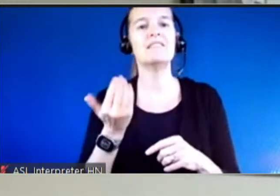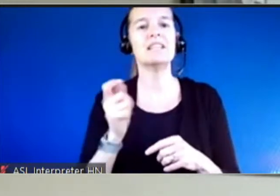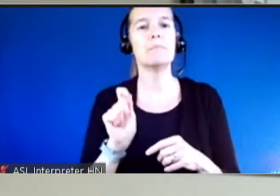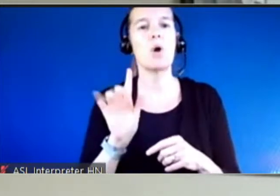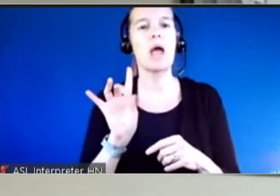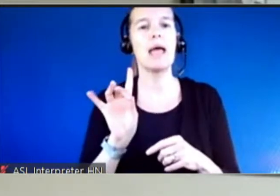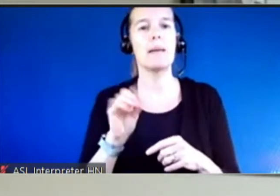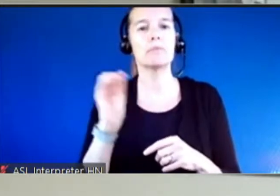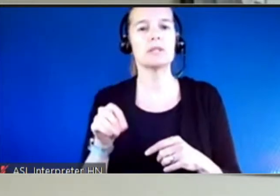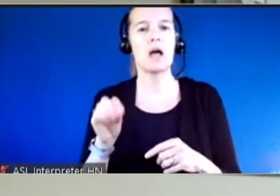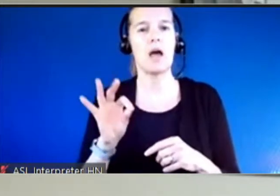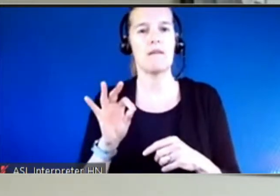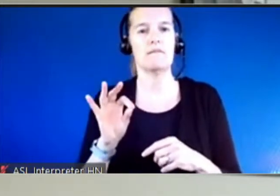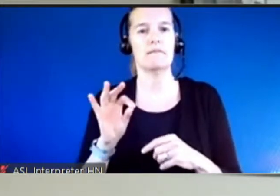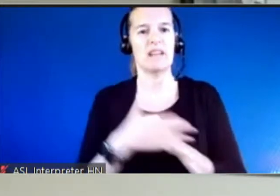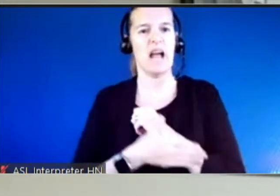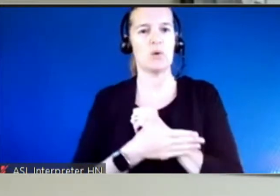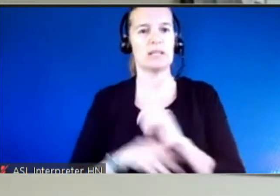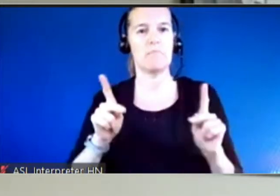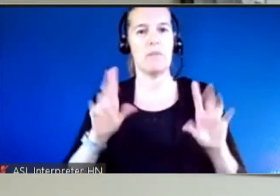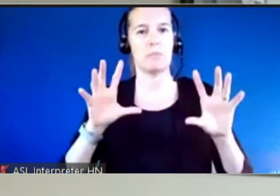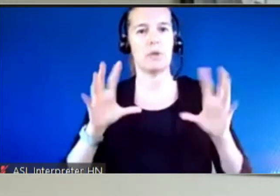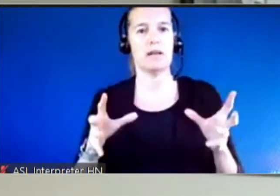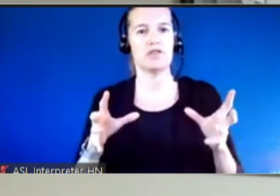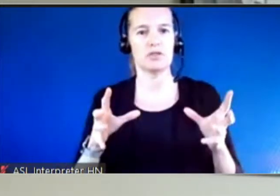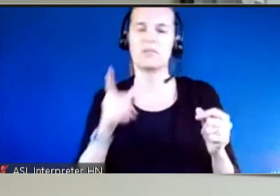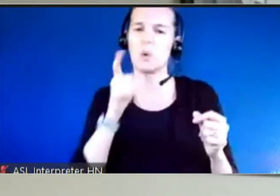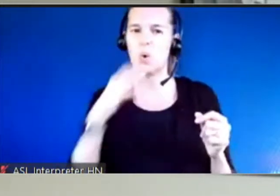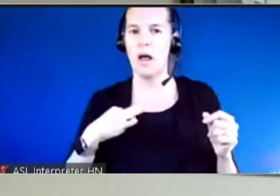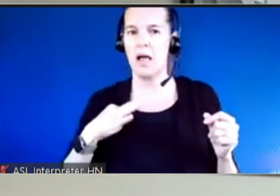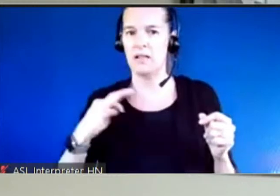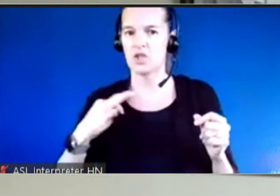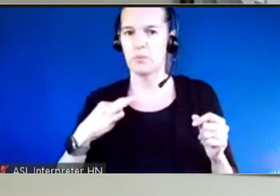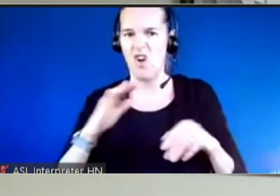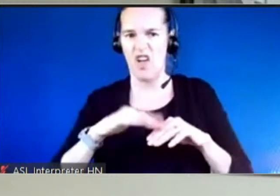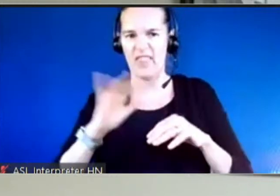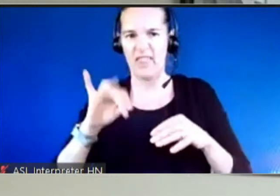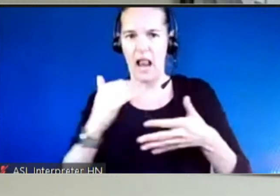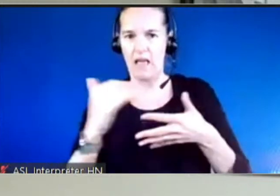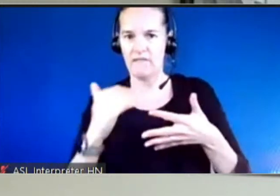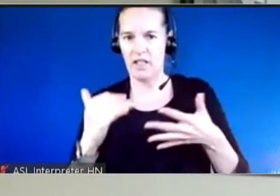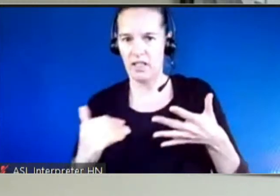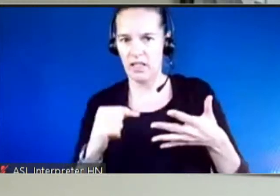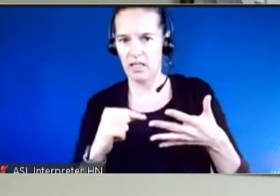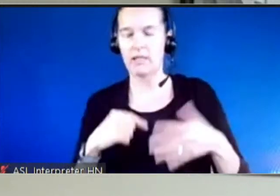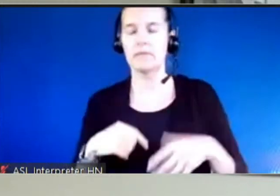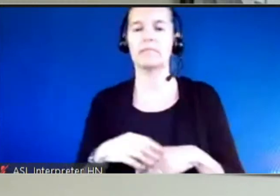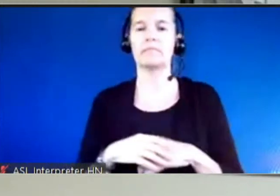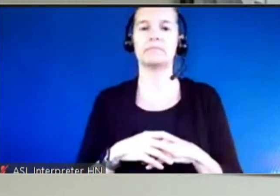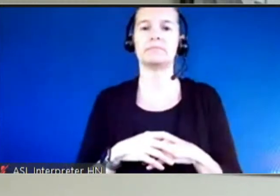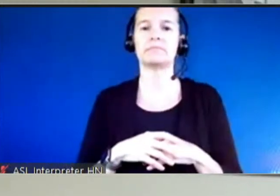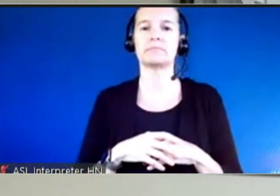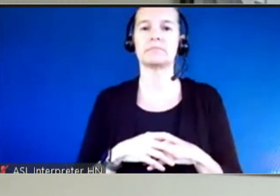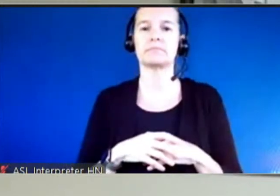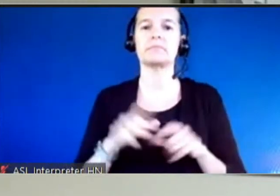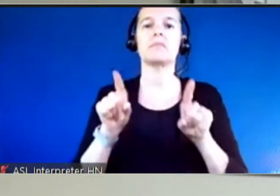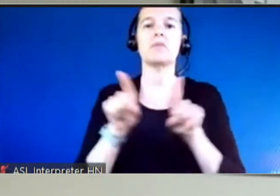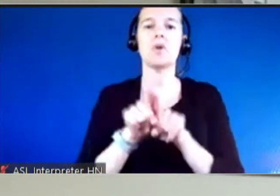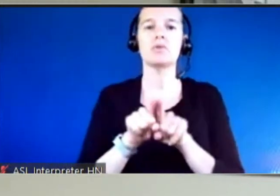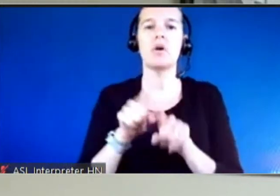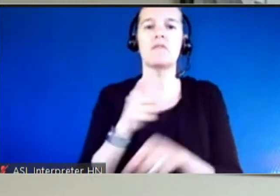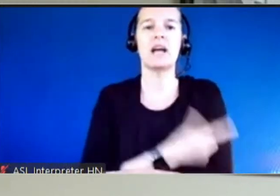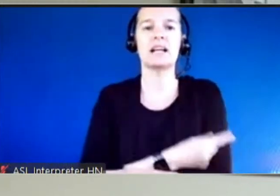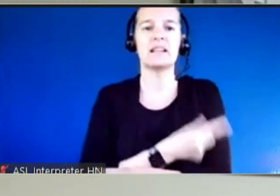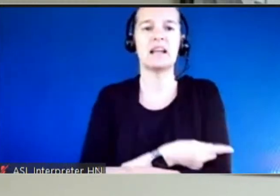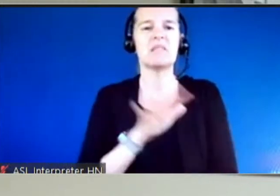county population that are eligible for those vaccines. And we have also vaccinated about